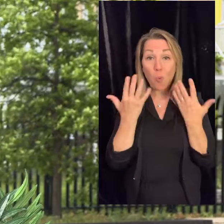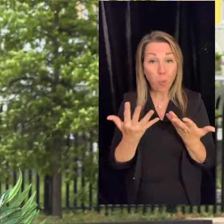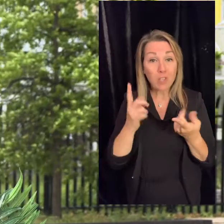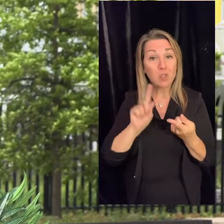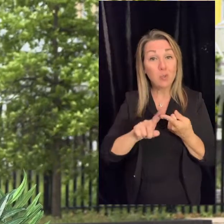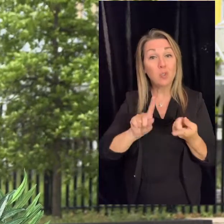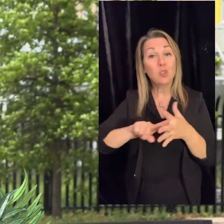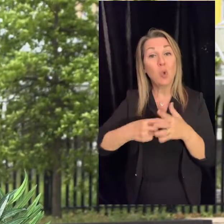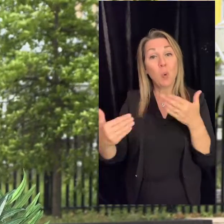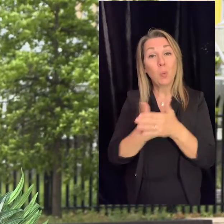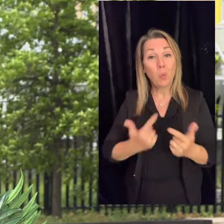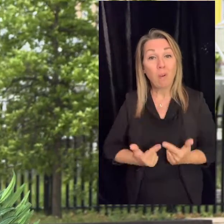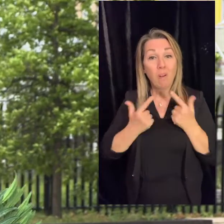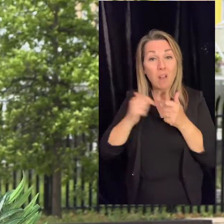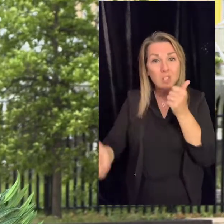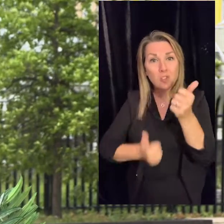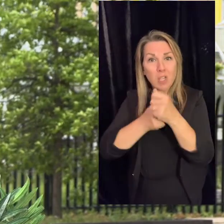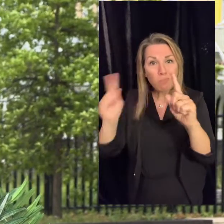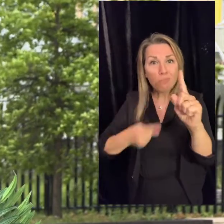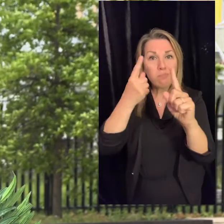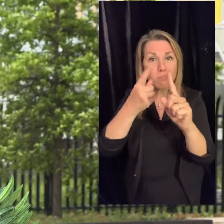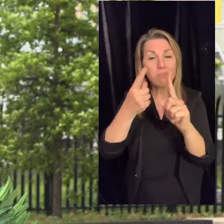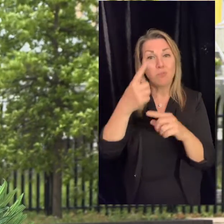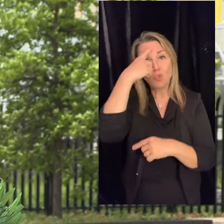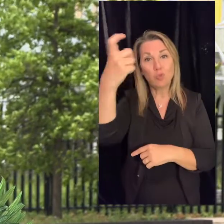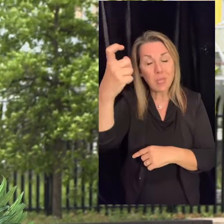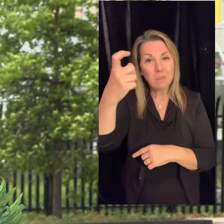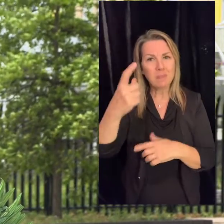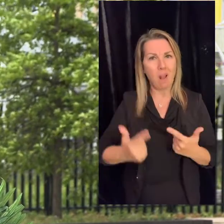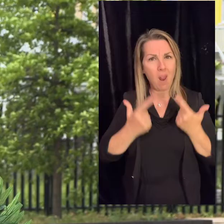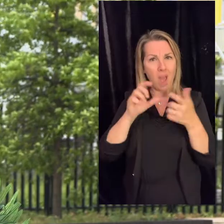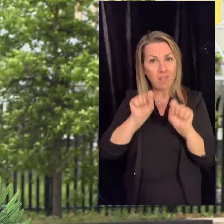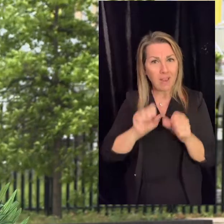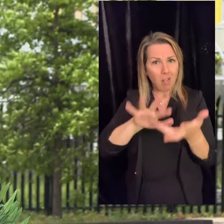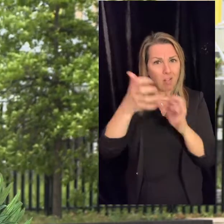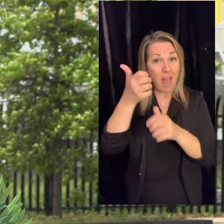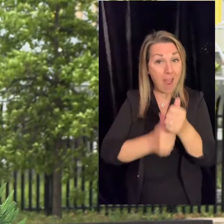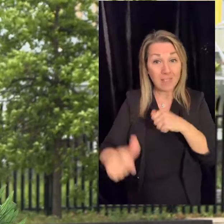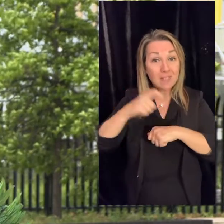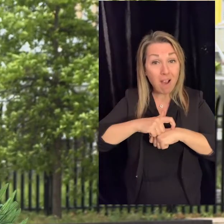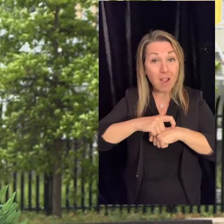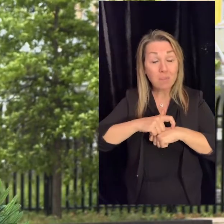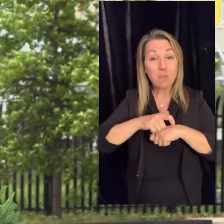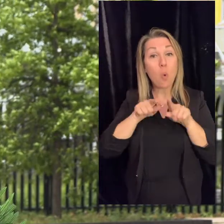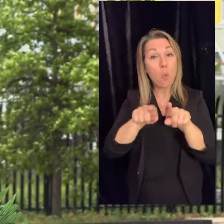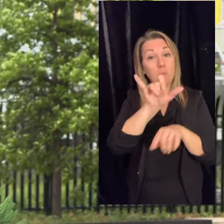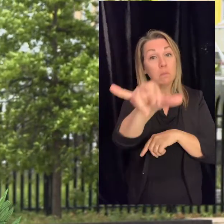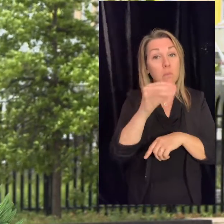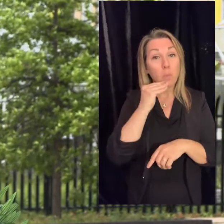Don't wait to chase your dreams, because you'll never know when life will hit you with another curveball. While at home, we've had a lot of time to